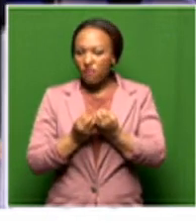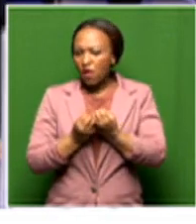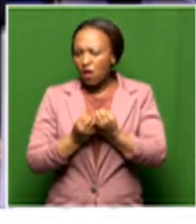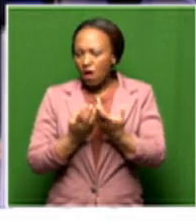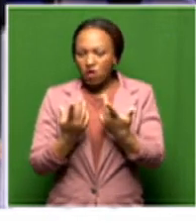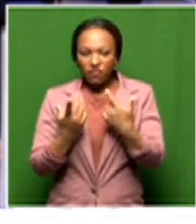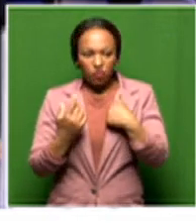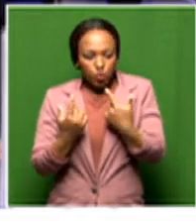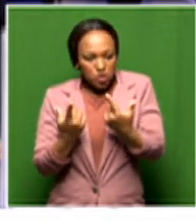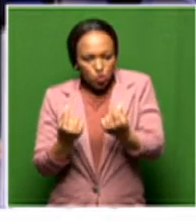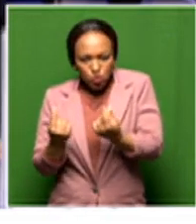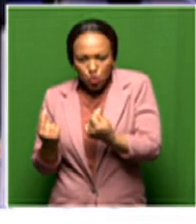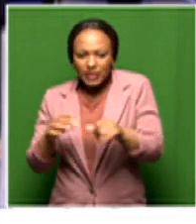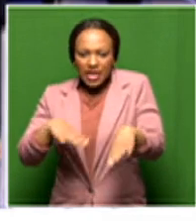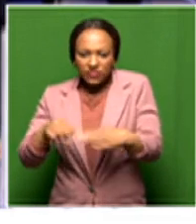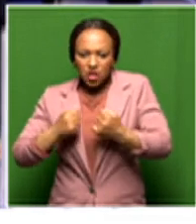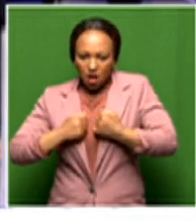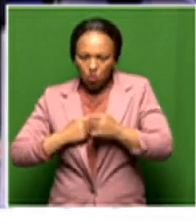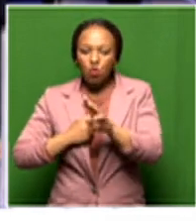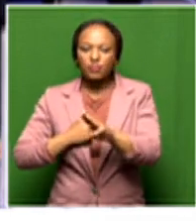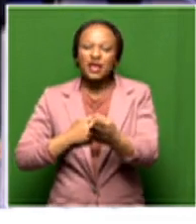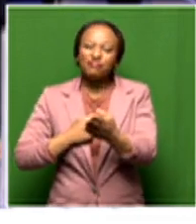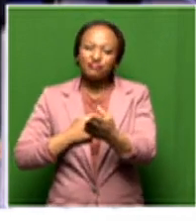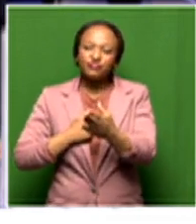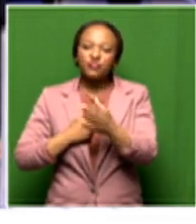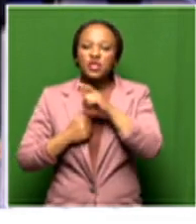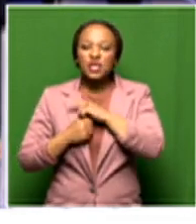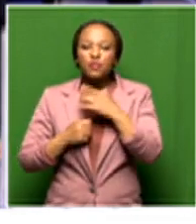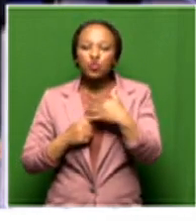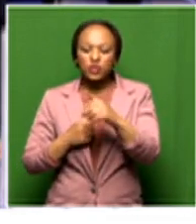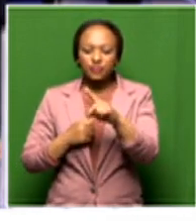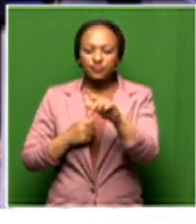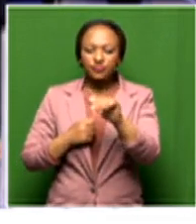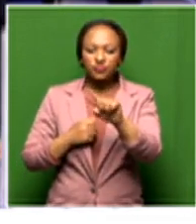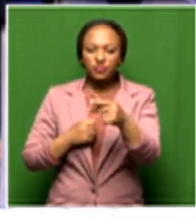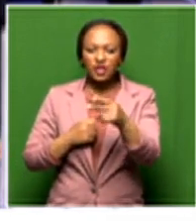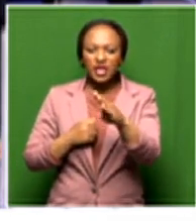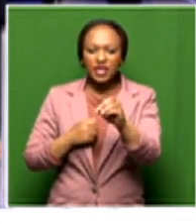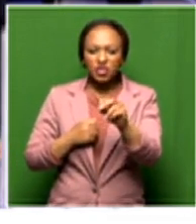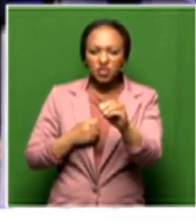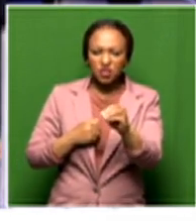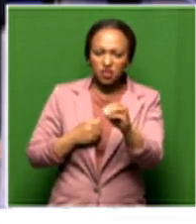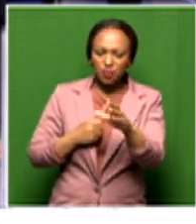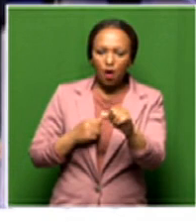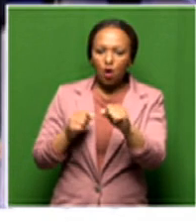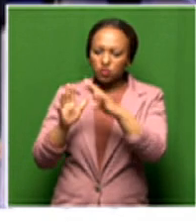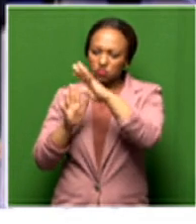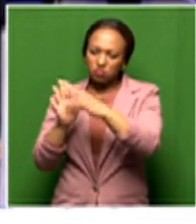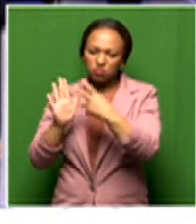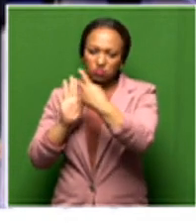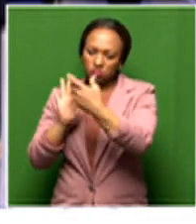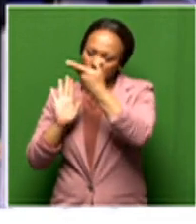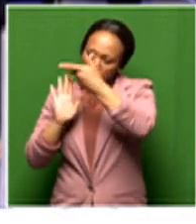our activities, all of what you are talking about, which is the dashboards, reports on some of